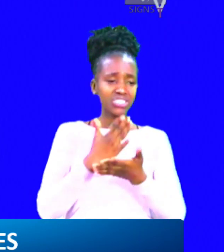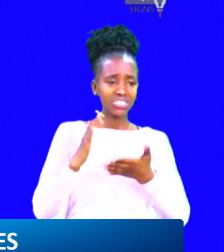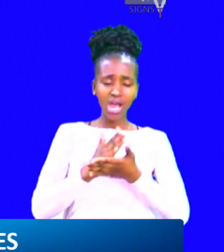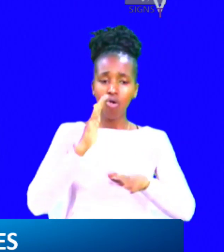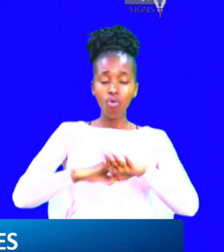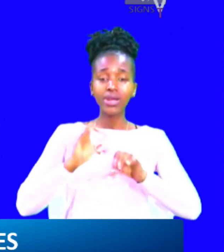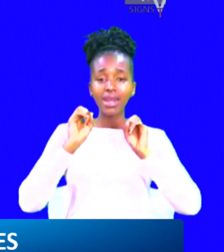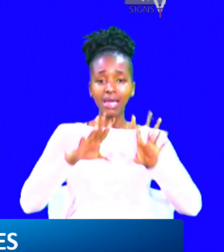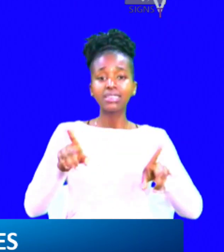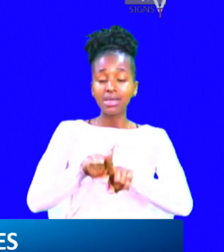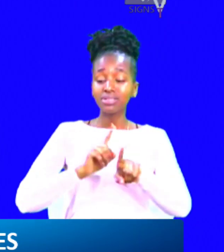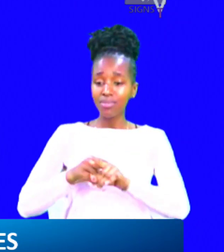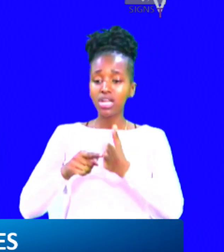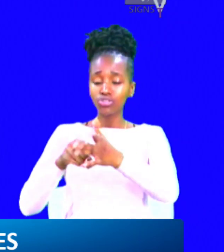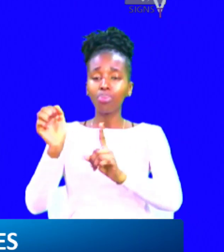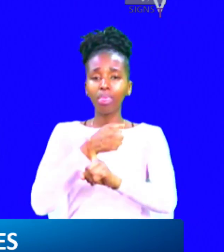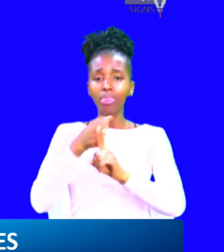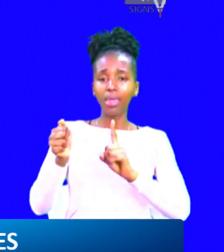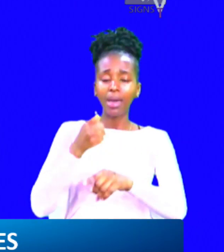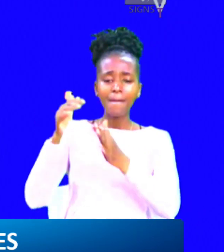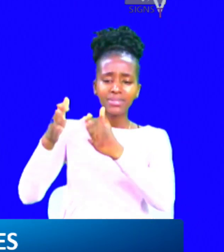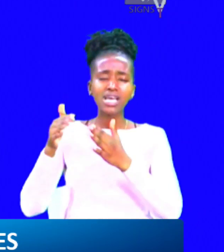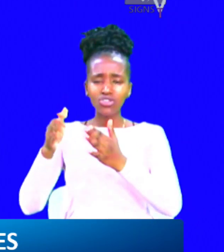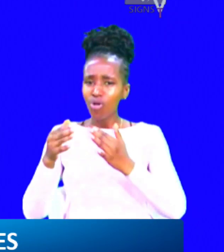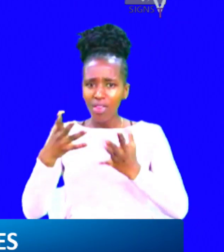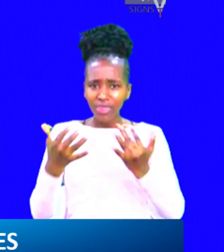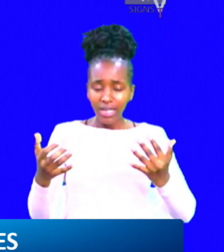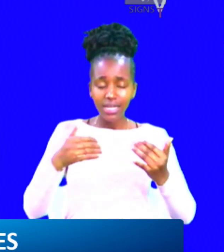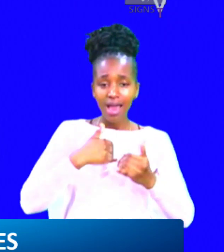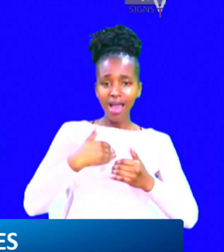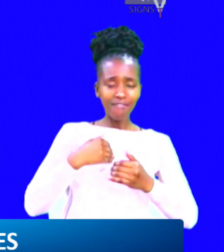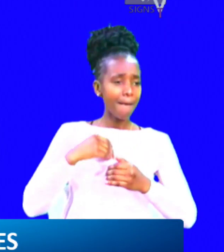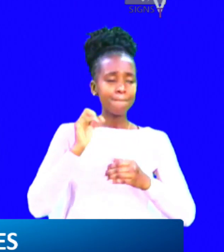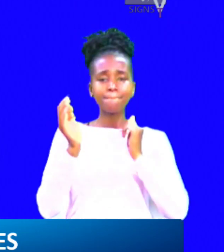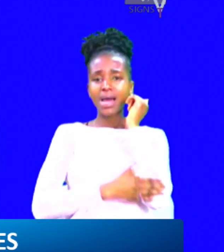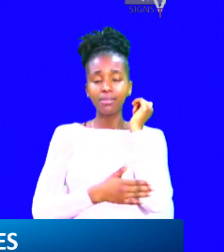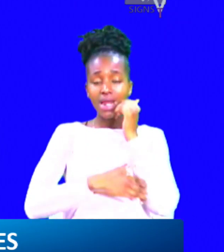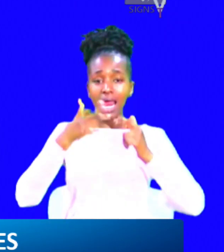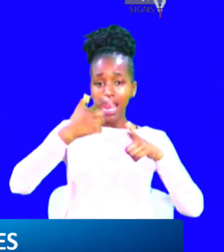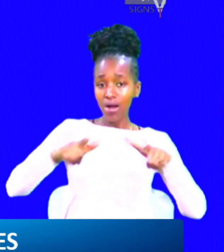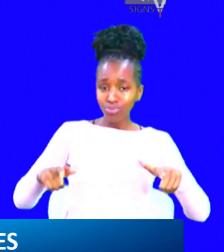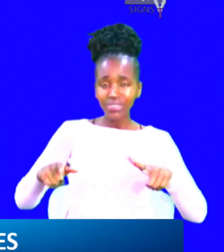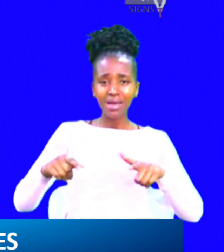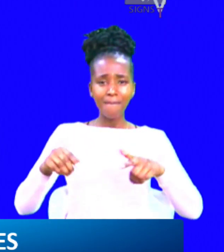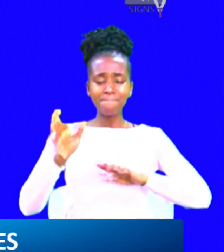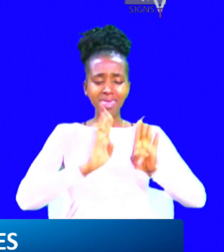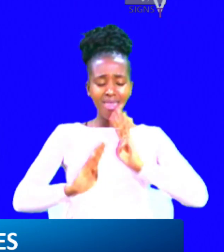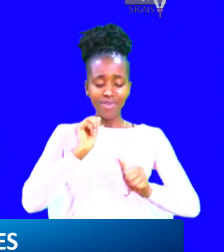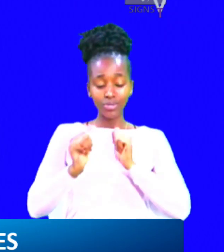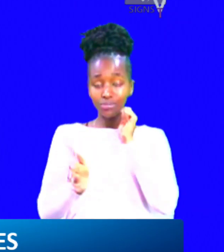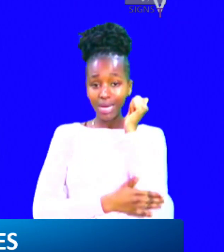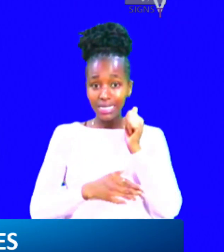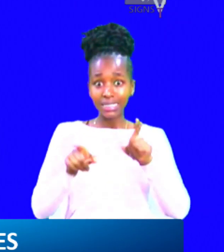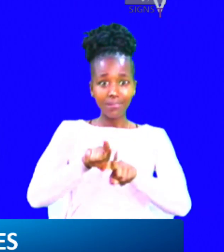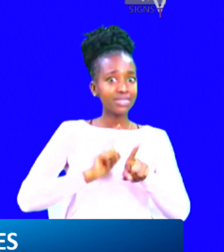thus promoting violence, explicit sexual content, hate speech, vulgar language, and offensive behavior, which is a serious threat to